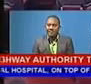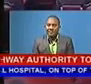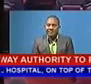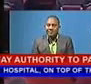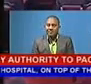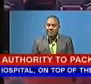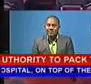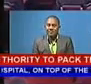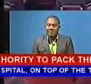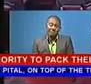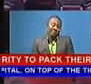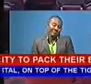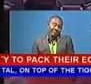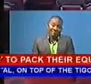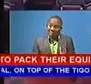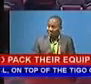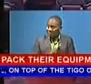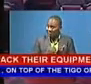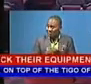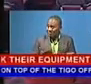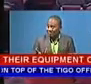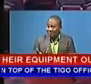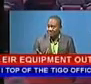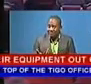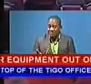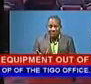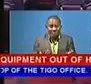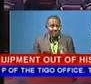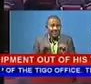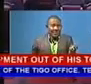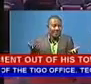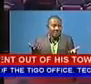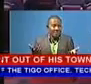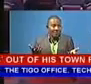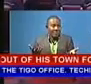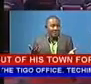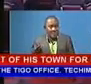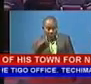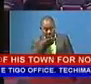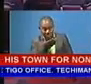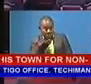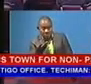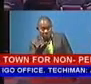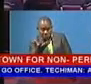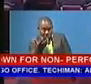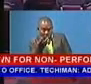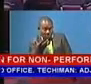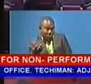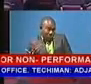This is a question of evidence, so it's not protocol matter. So either you are